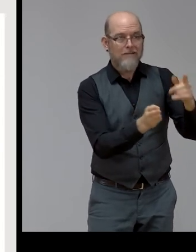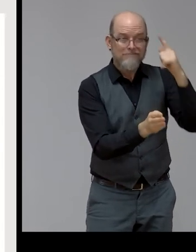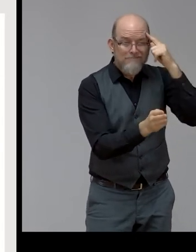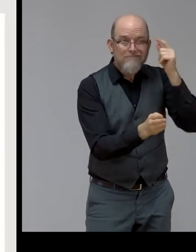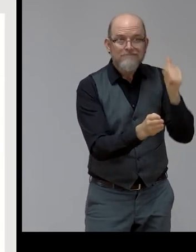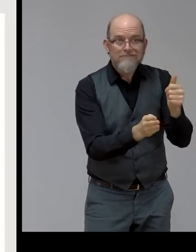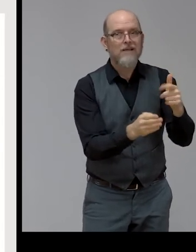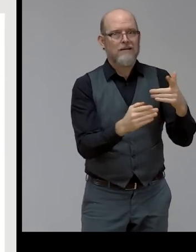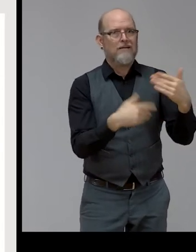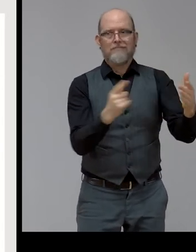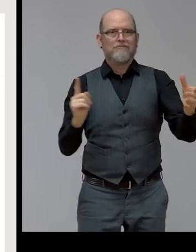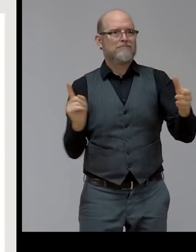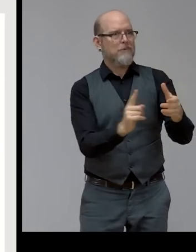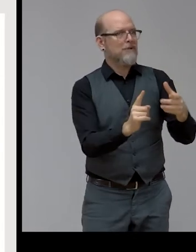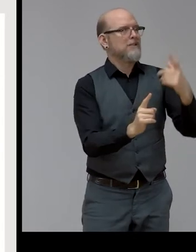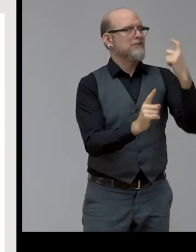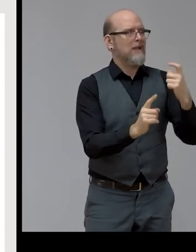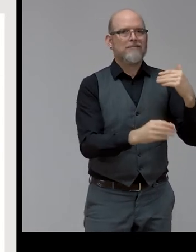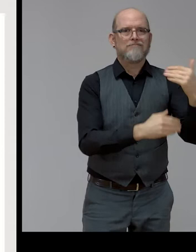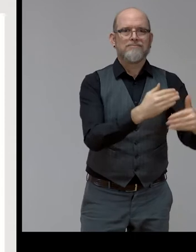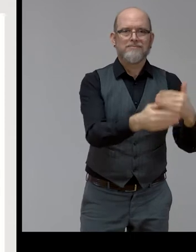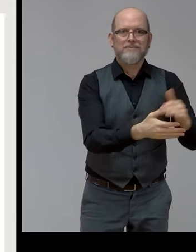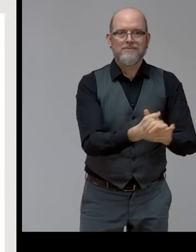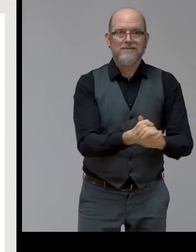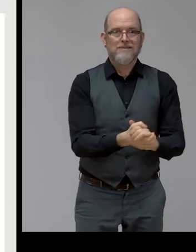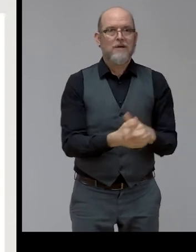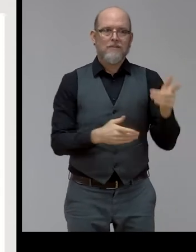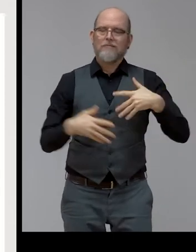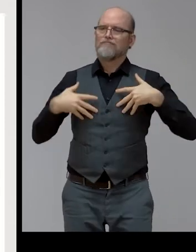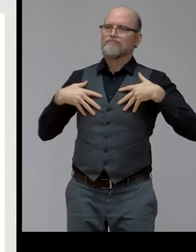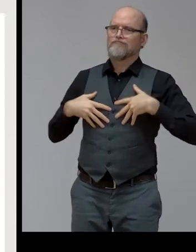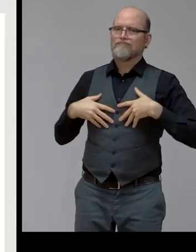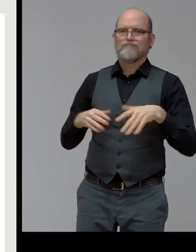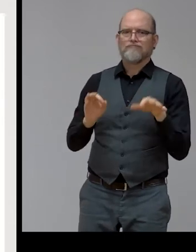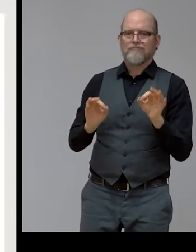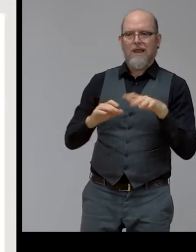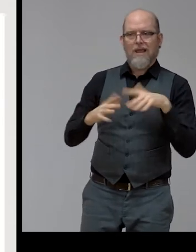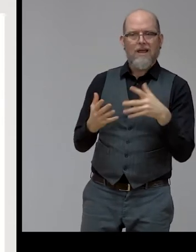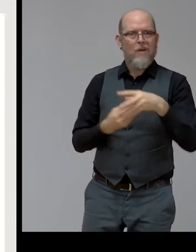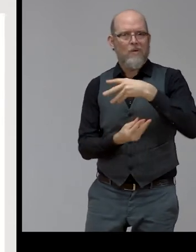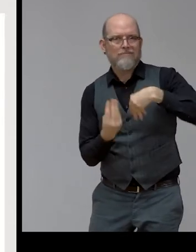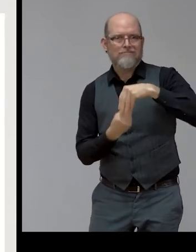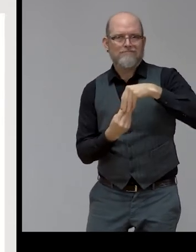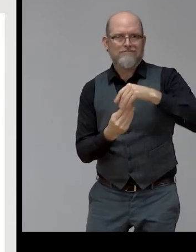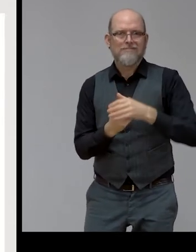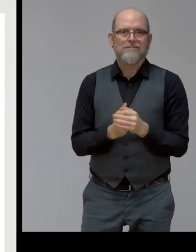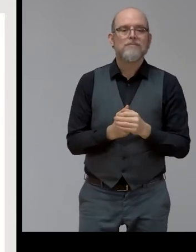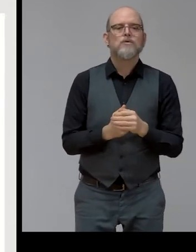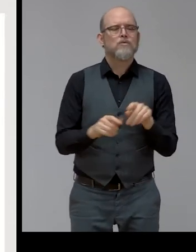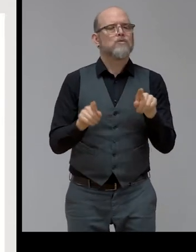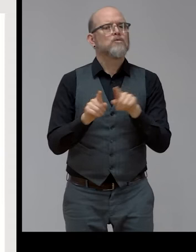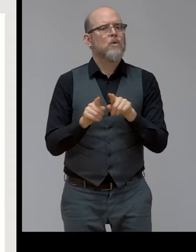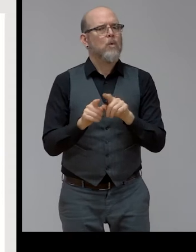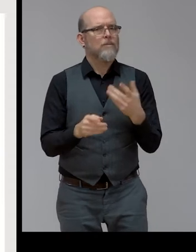are ready for this new employee. They also provide on-the-job trainings to young people at